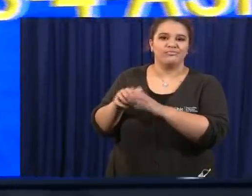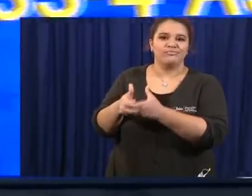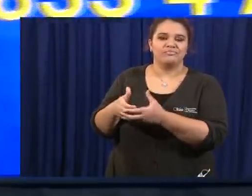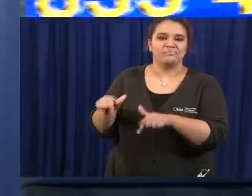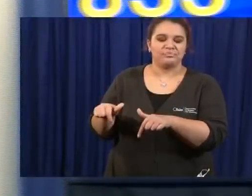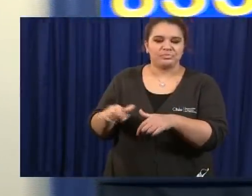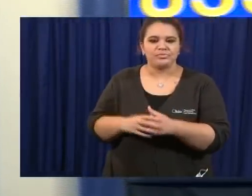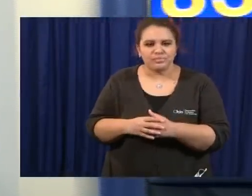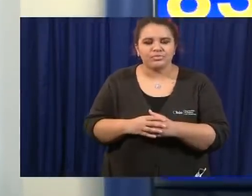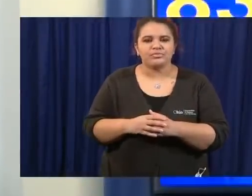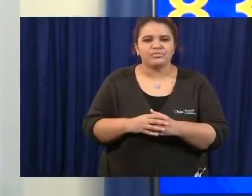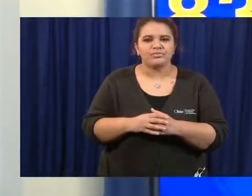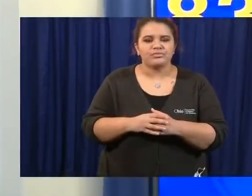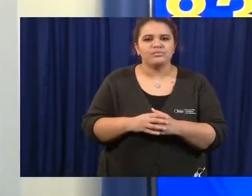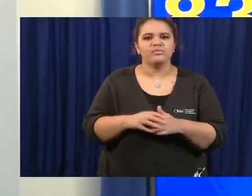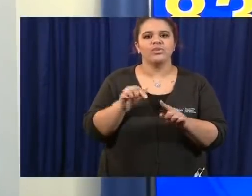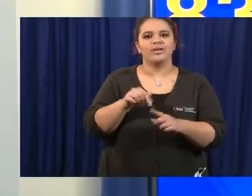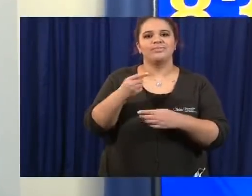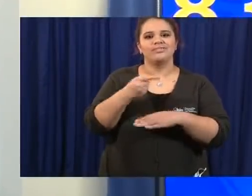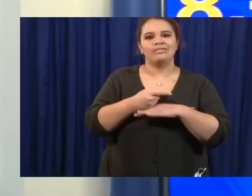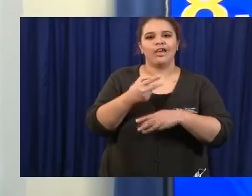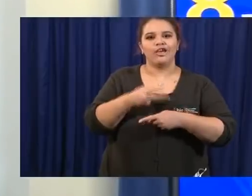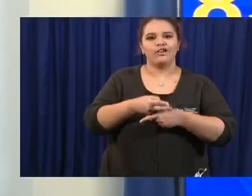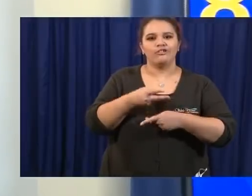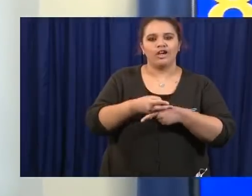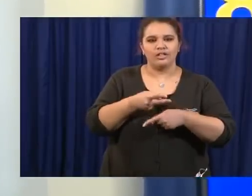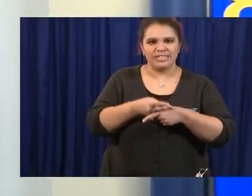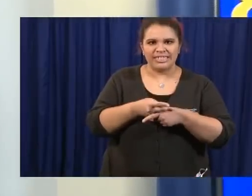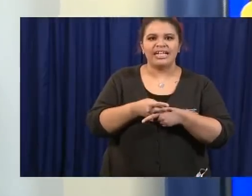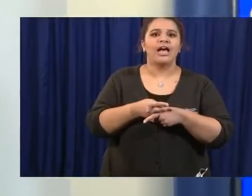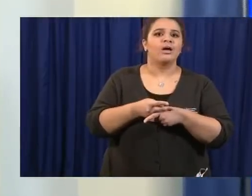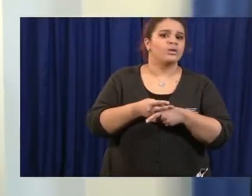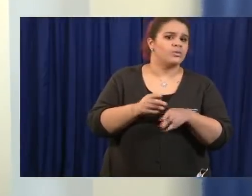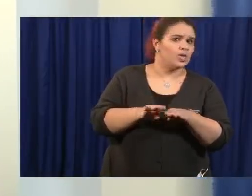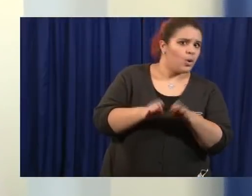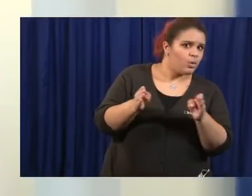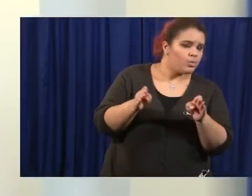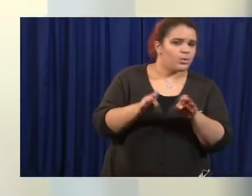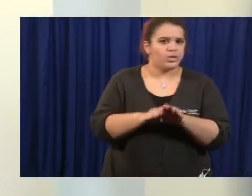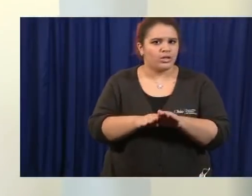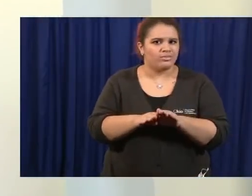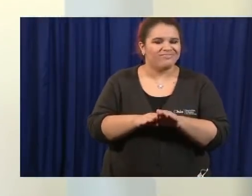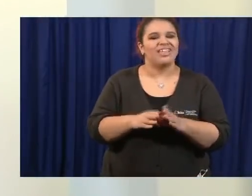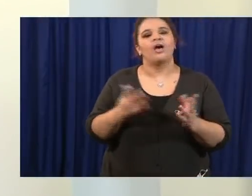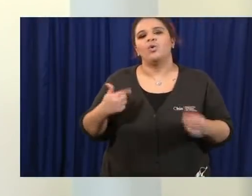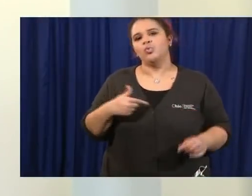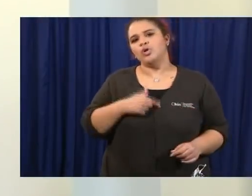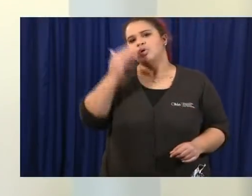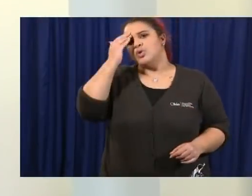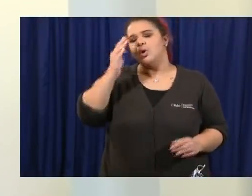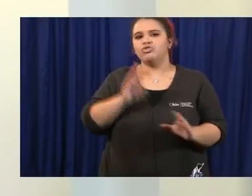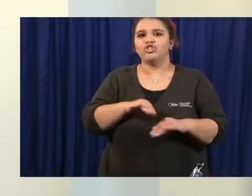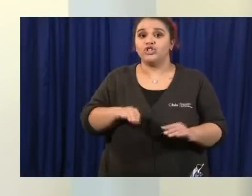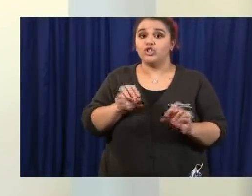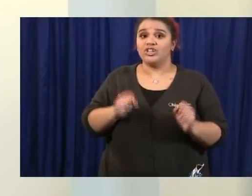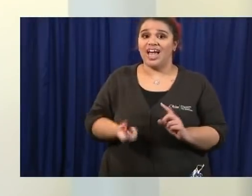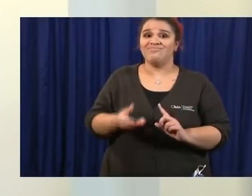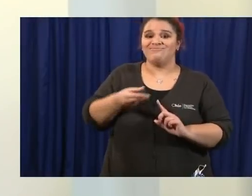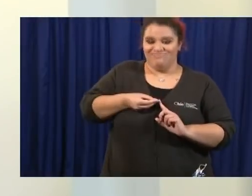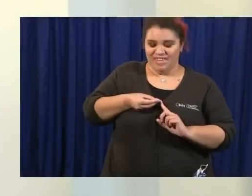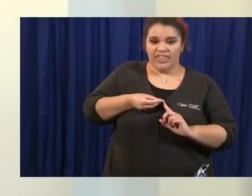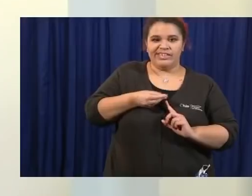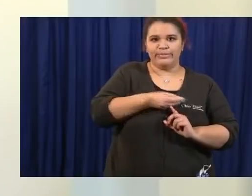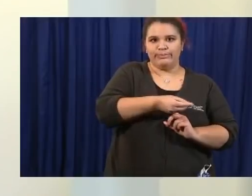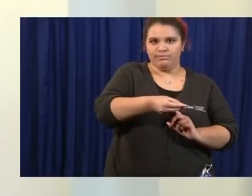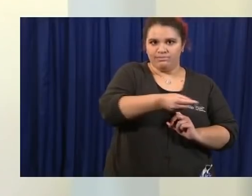of schools, I know a lot's been made about how children can pass on the virus. Are we learning anything more about how, I don't know what the word would